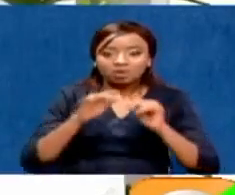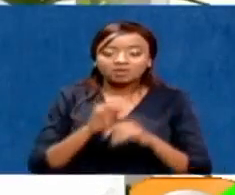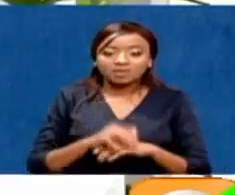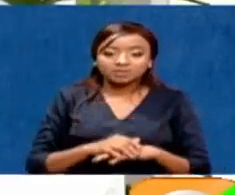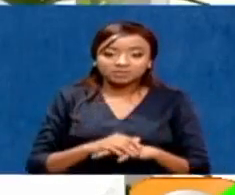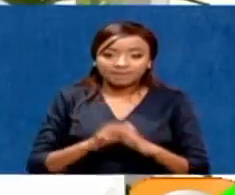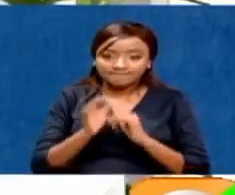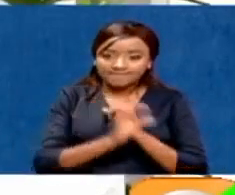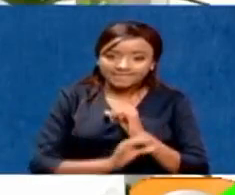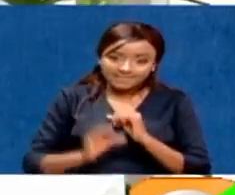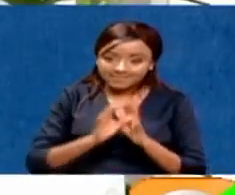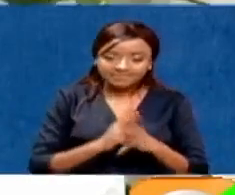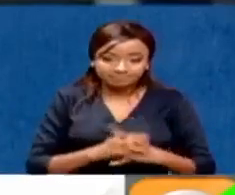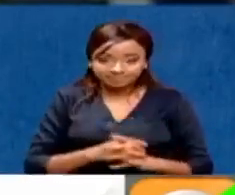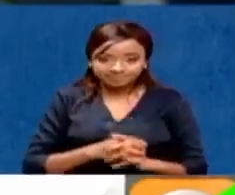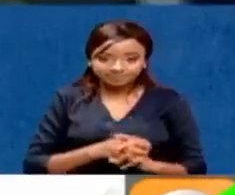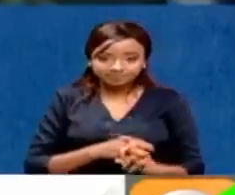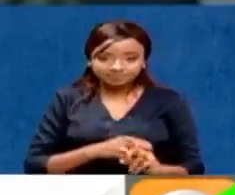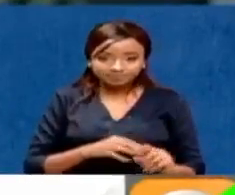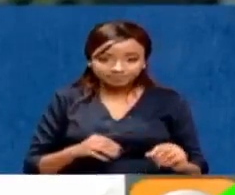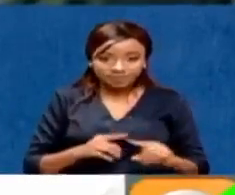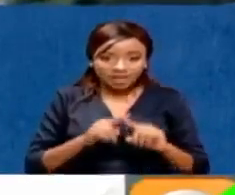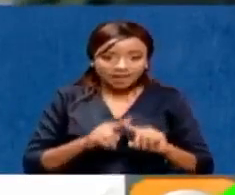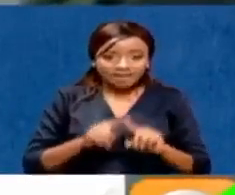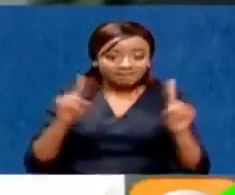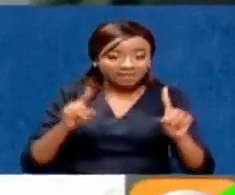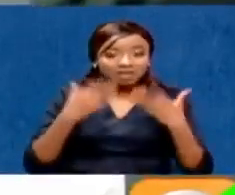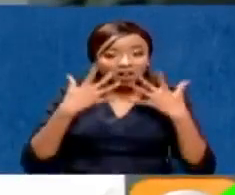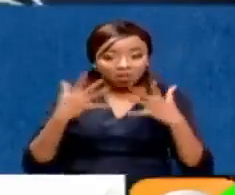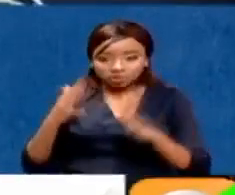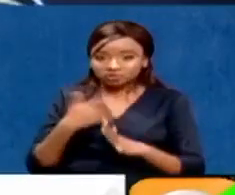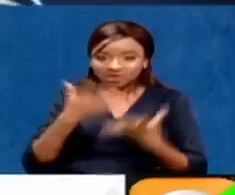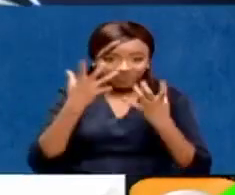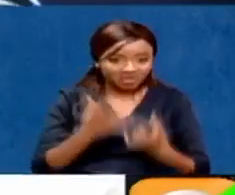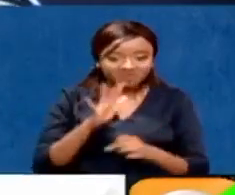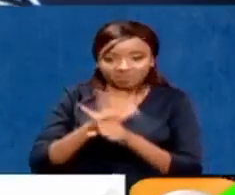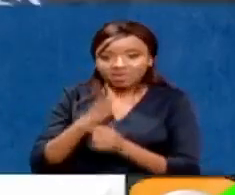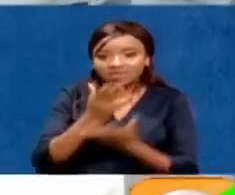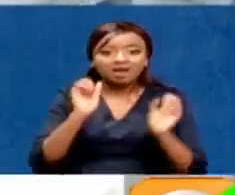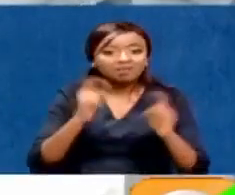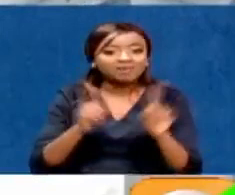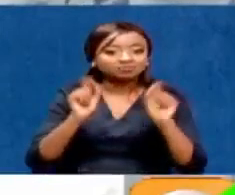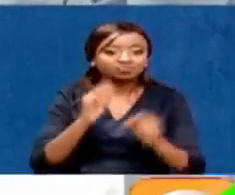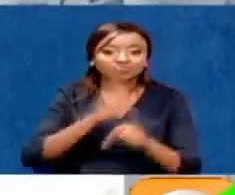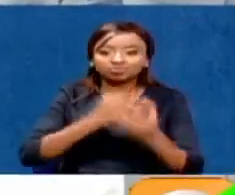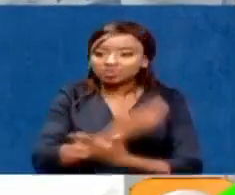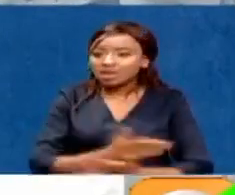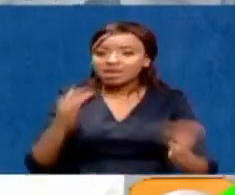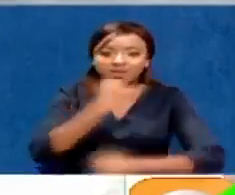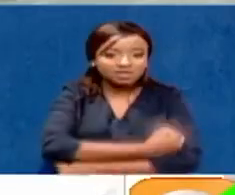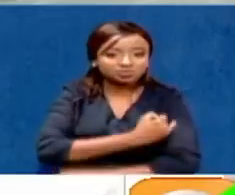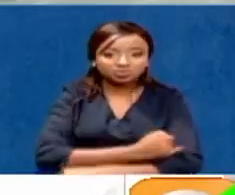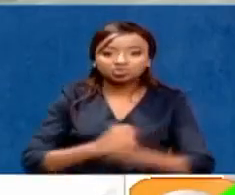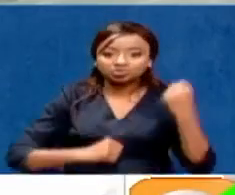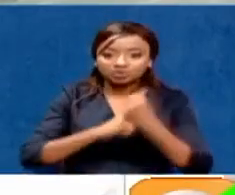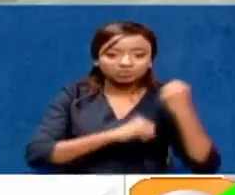spectrum of the economy. However, Mualo says that the tech can be employed to any institution to support procurement